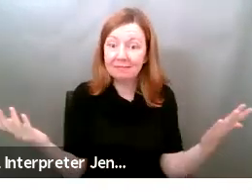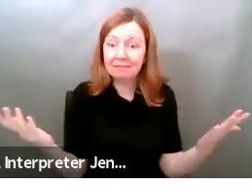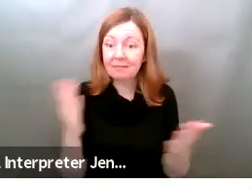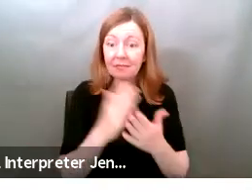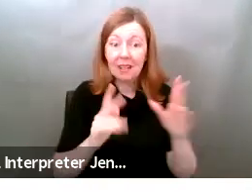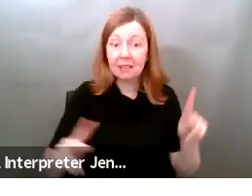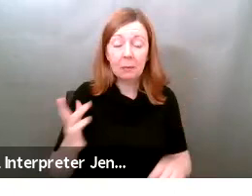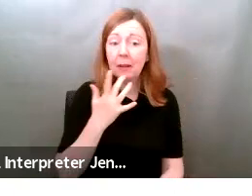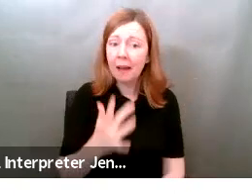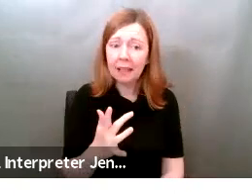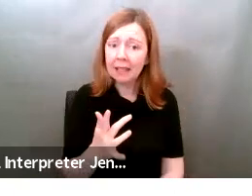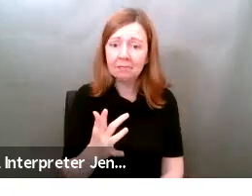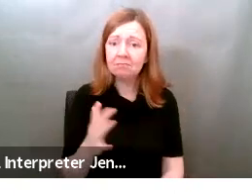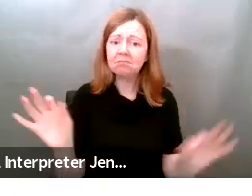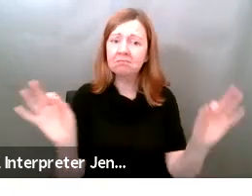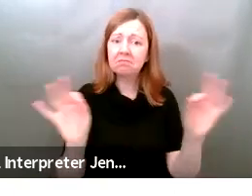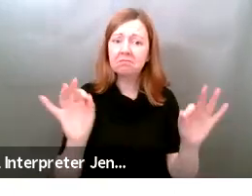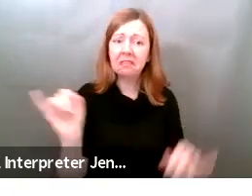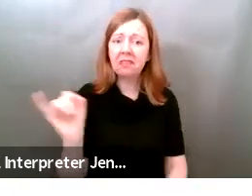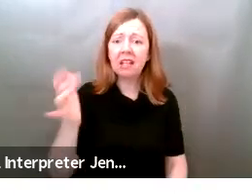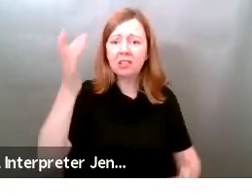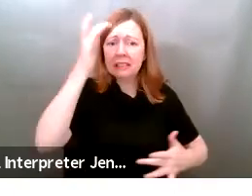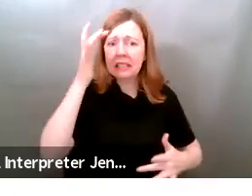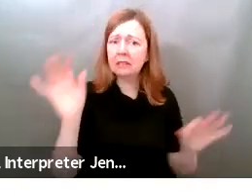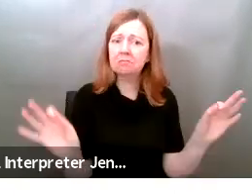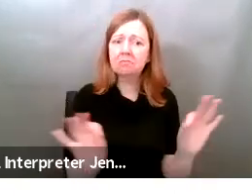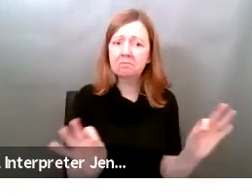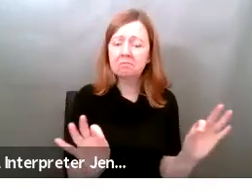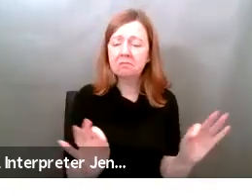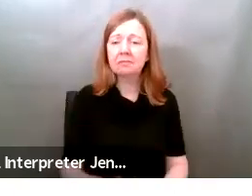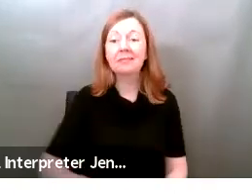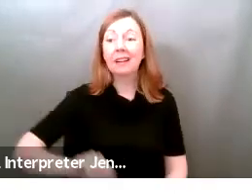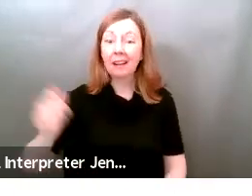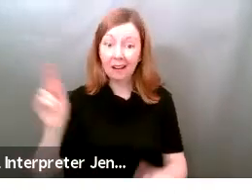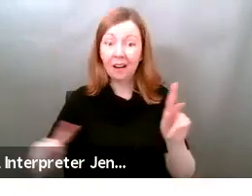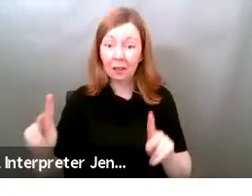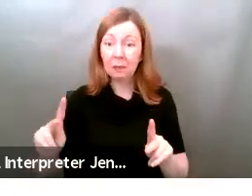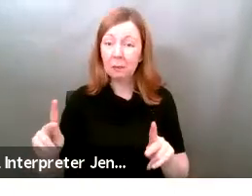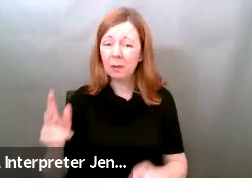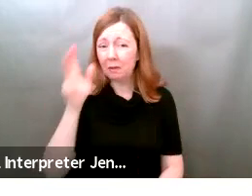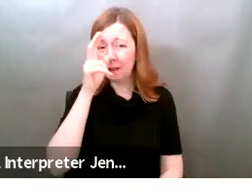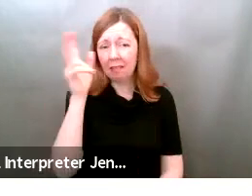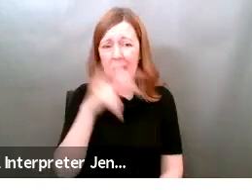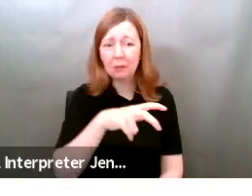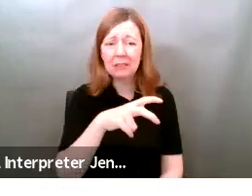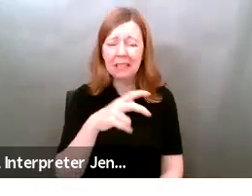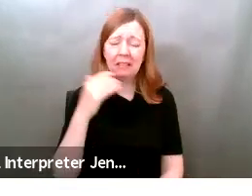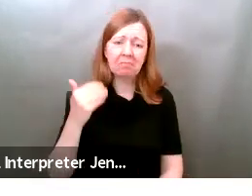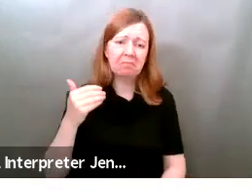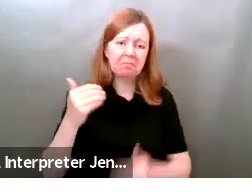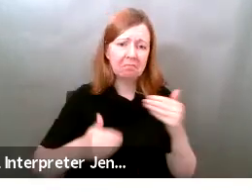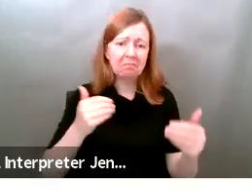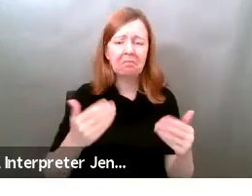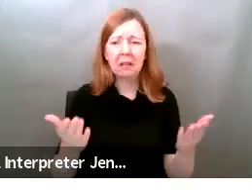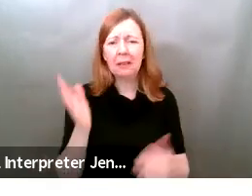people get lucky. They have a mild infection. They do quite well. Other people feel lousy for a couple of days, might have to sit